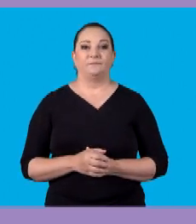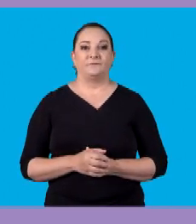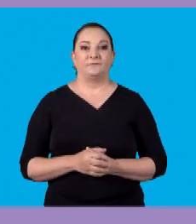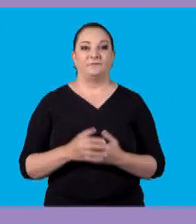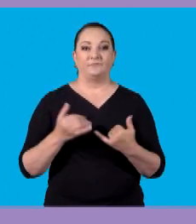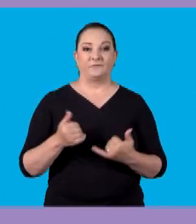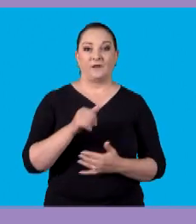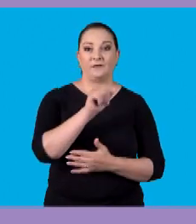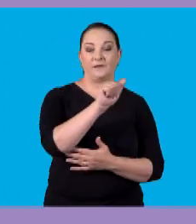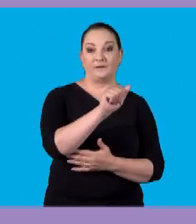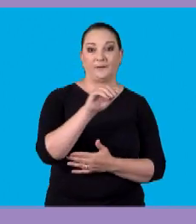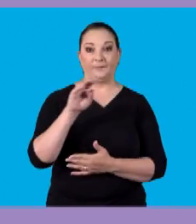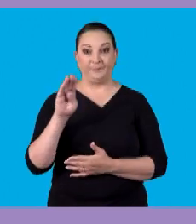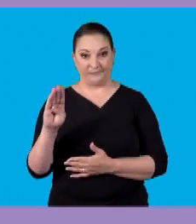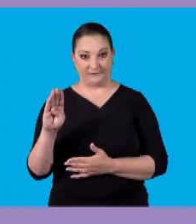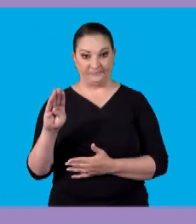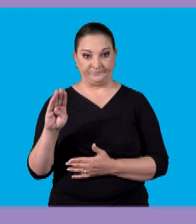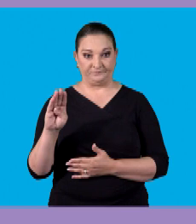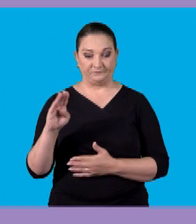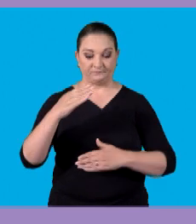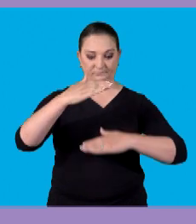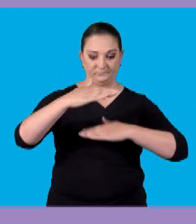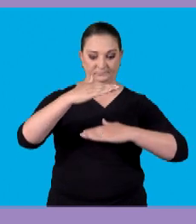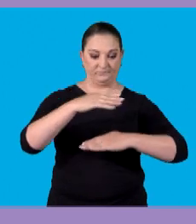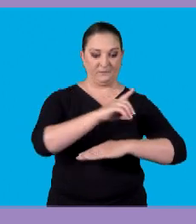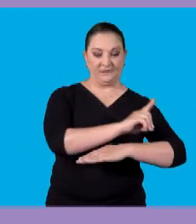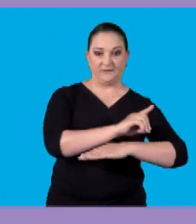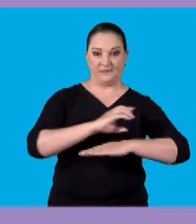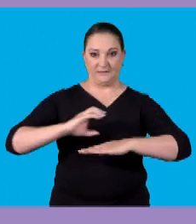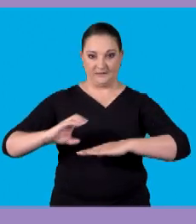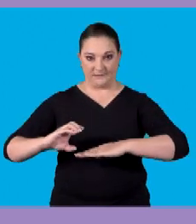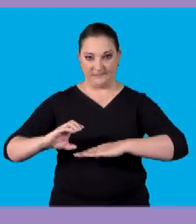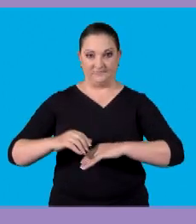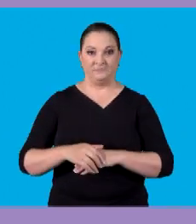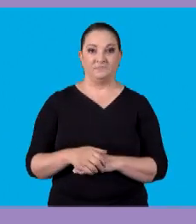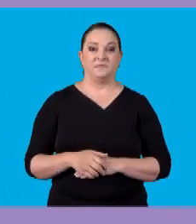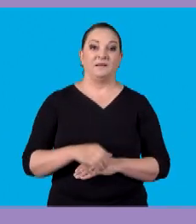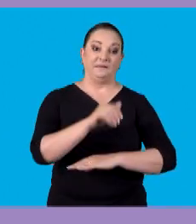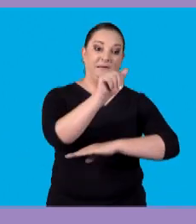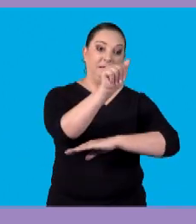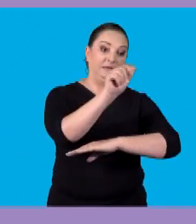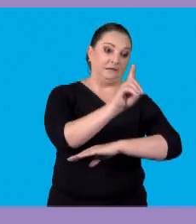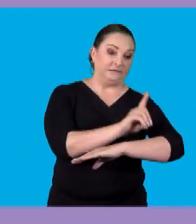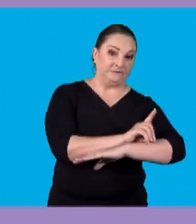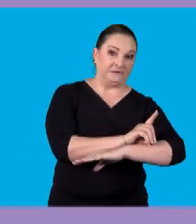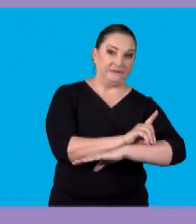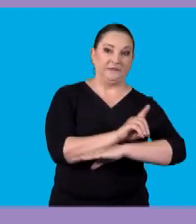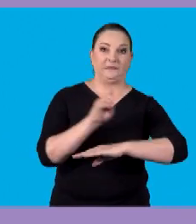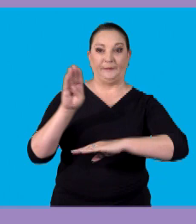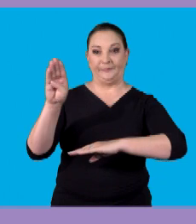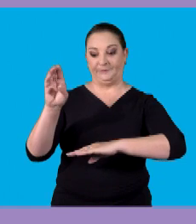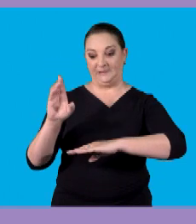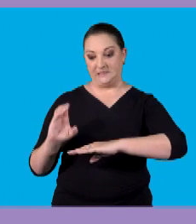So that means that AB is parallel to DC, and it means that AD is parallel